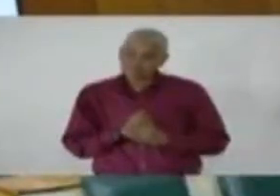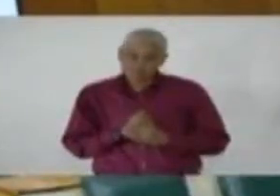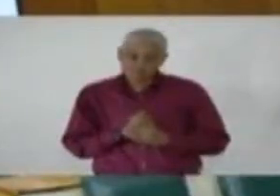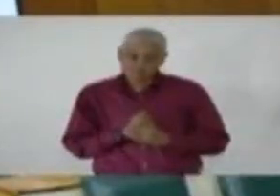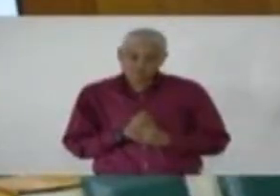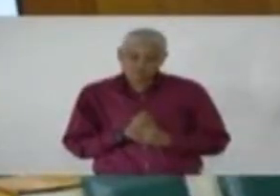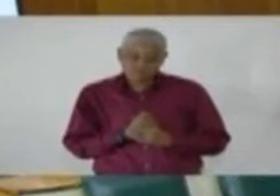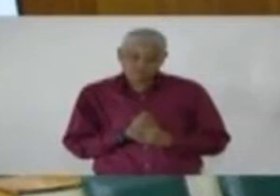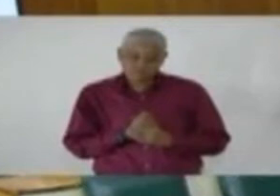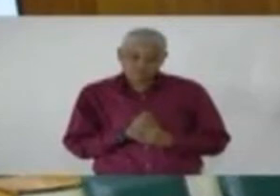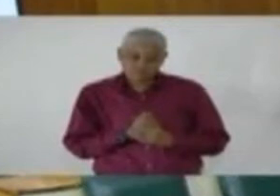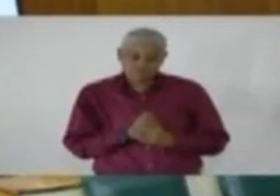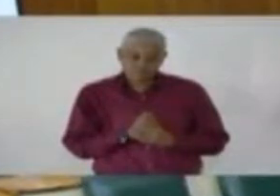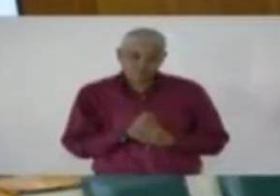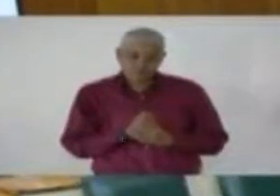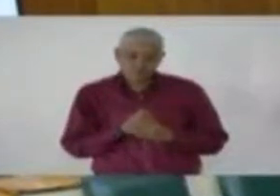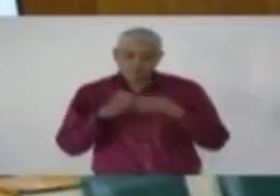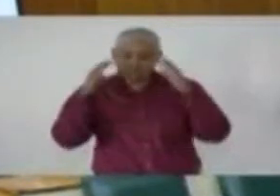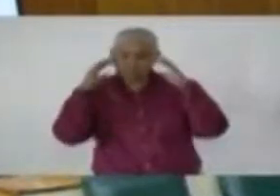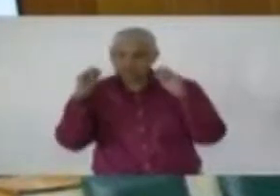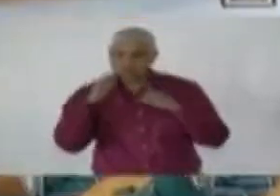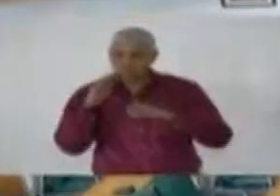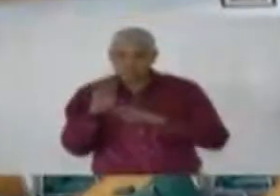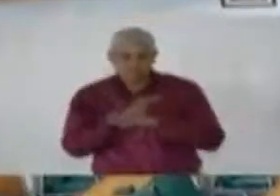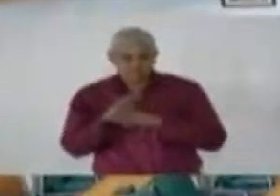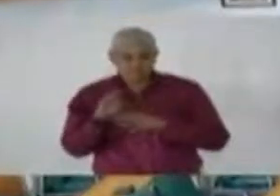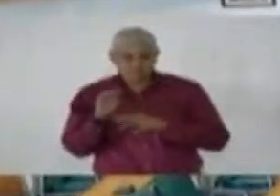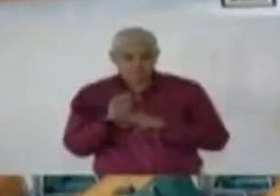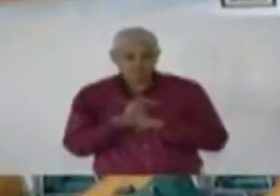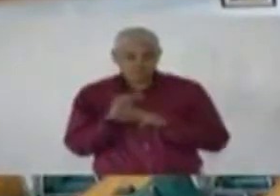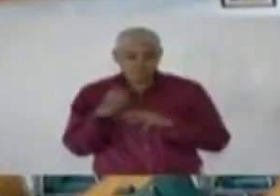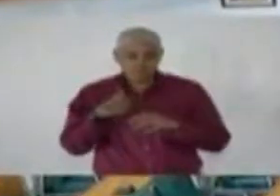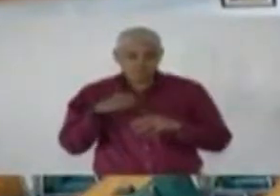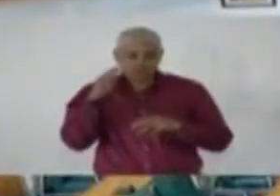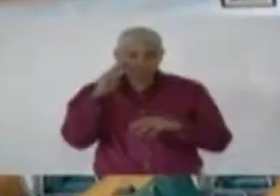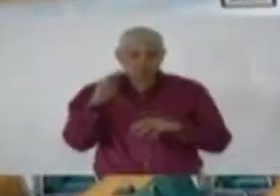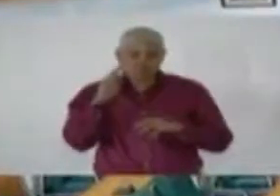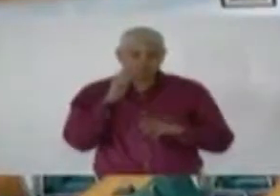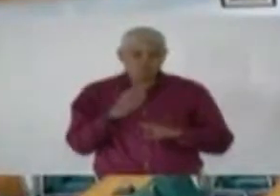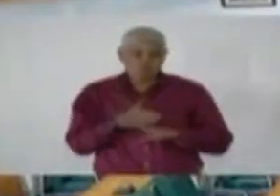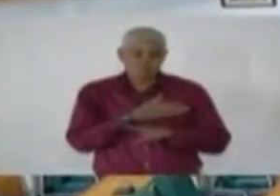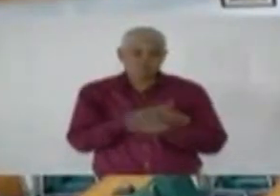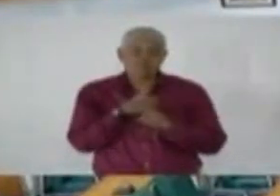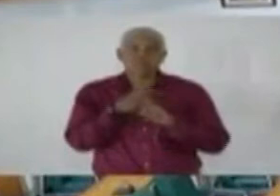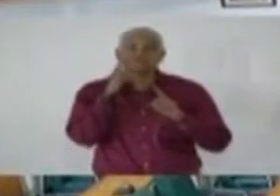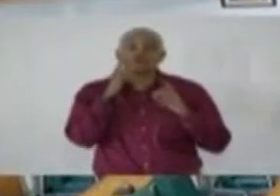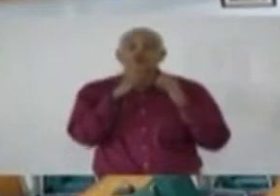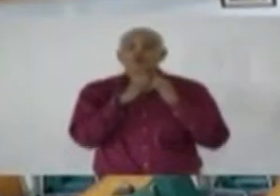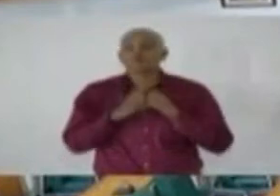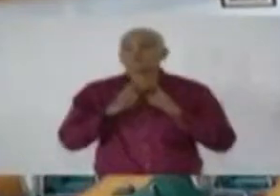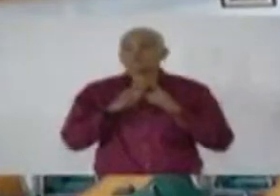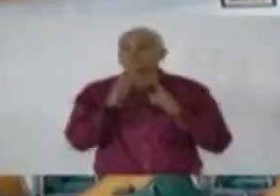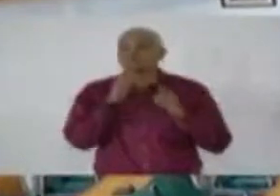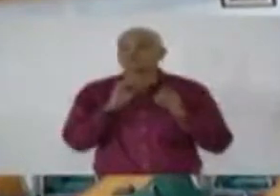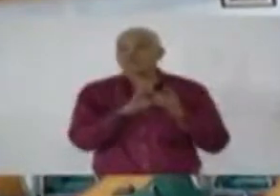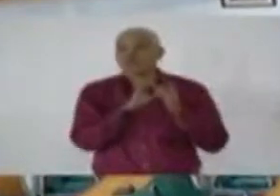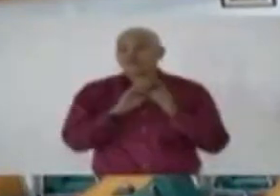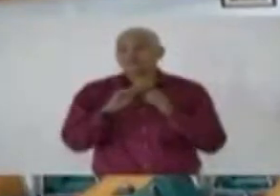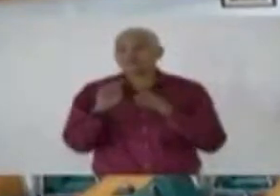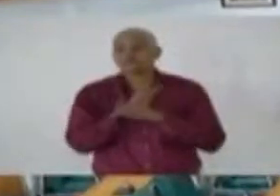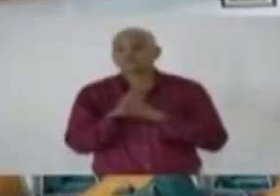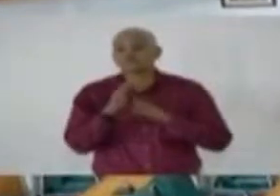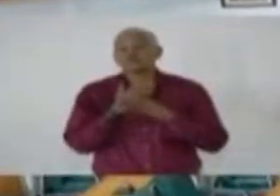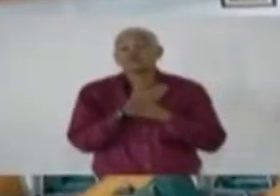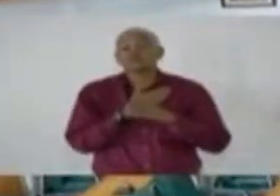Mr. President, as the business ministry, we will endeavour to upscale the cooperation and collaboration between